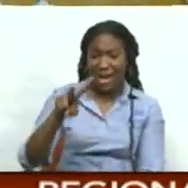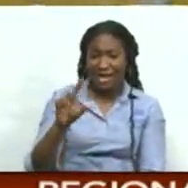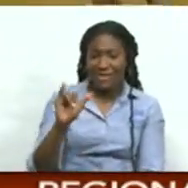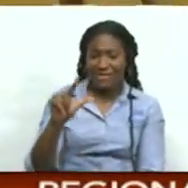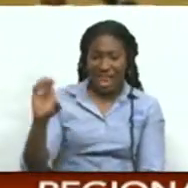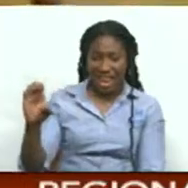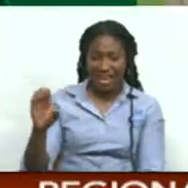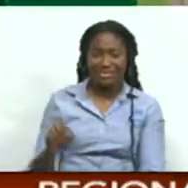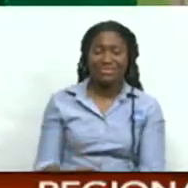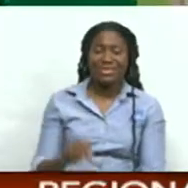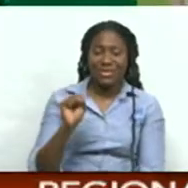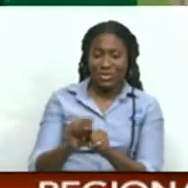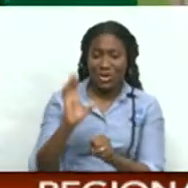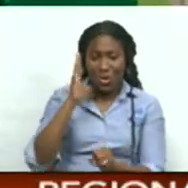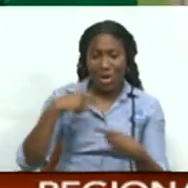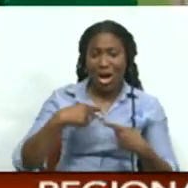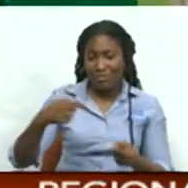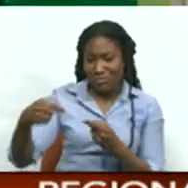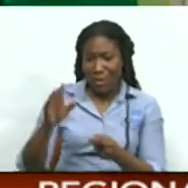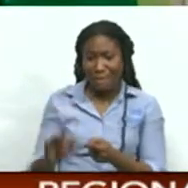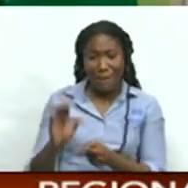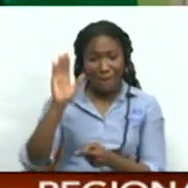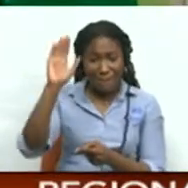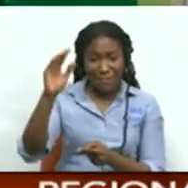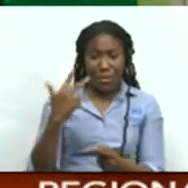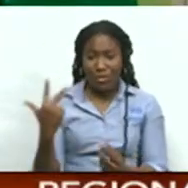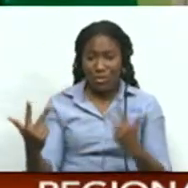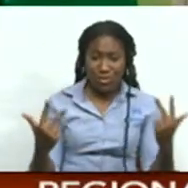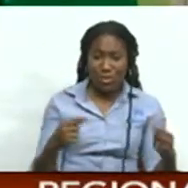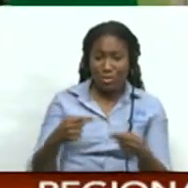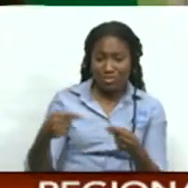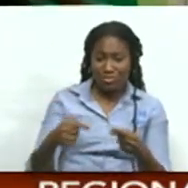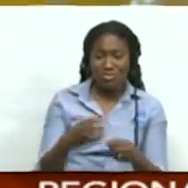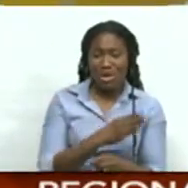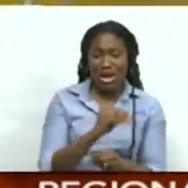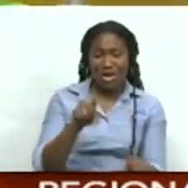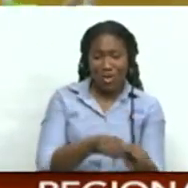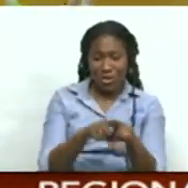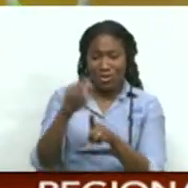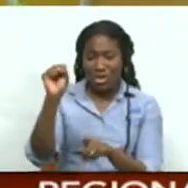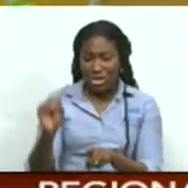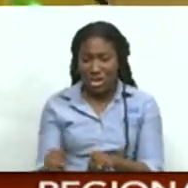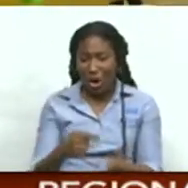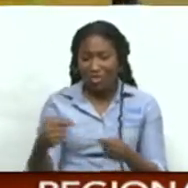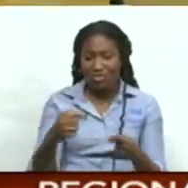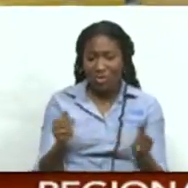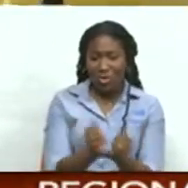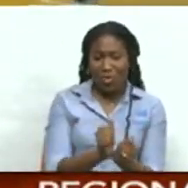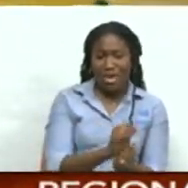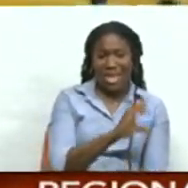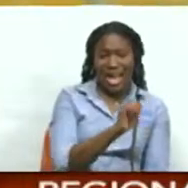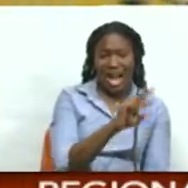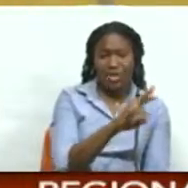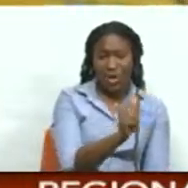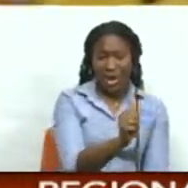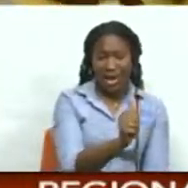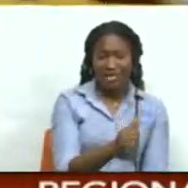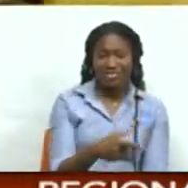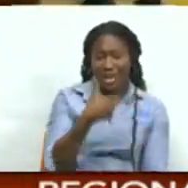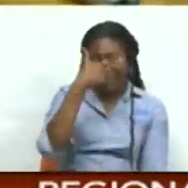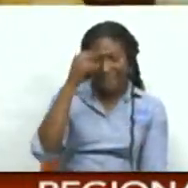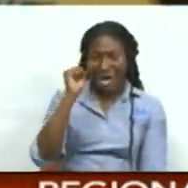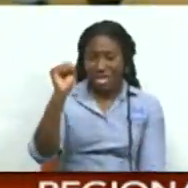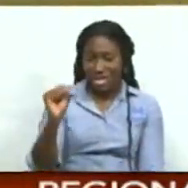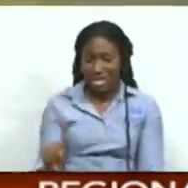three-point contest and stay for the 3x3 All-Star Game and an exhibition between South Zone All-Stars and Caledonia as the South Zone celebrates its performers